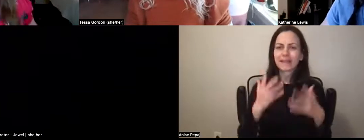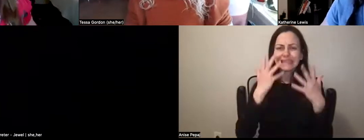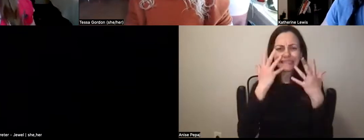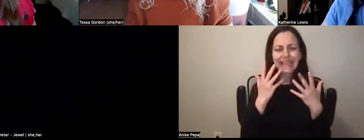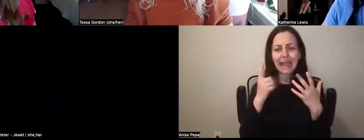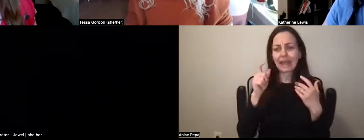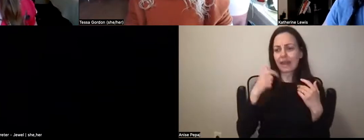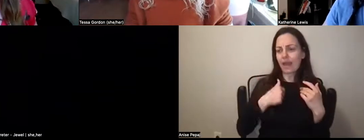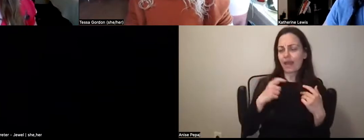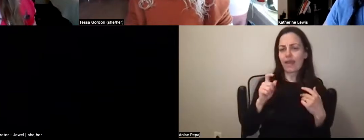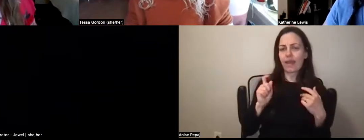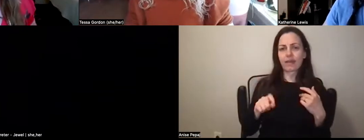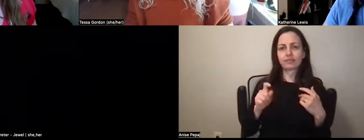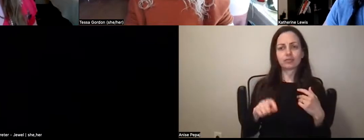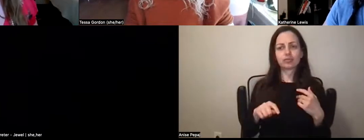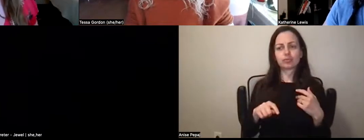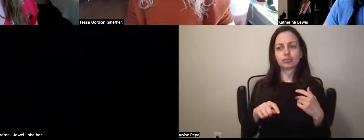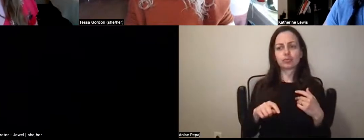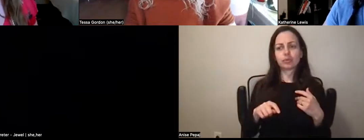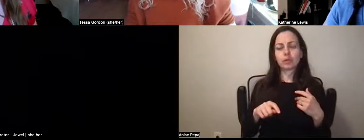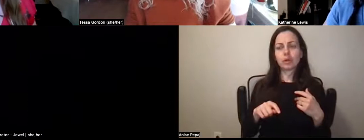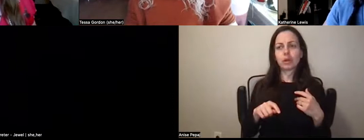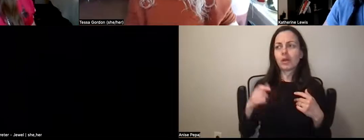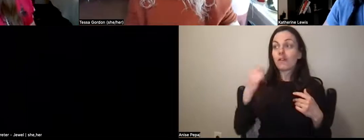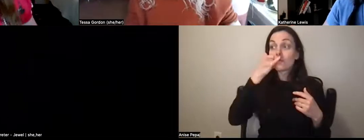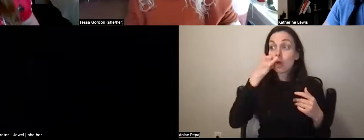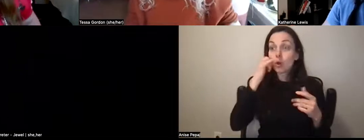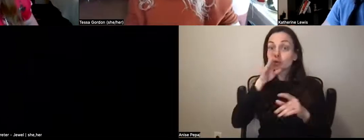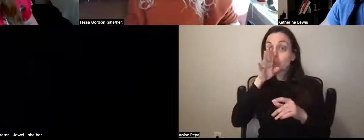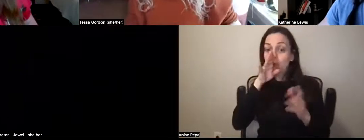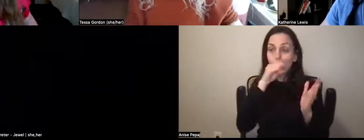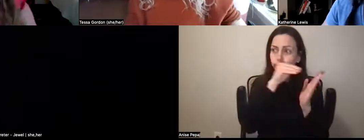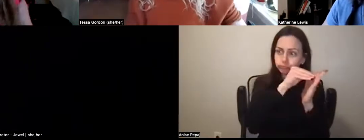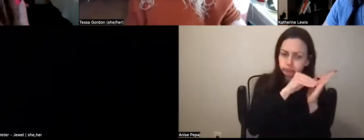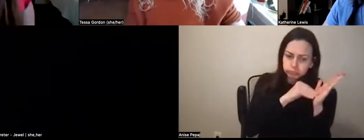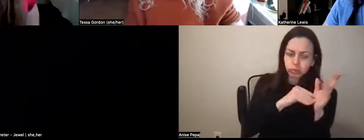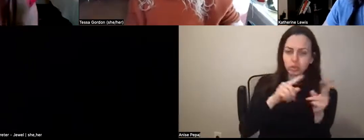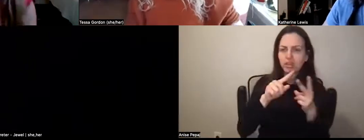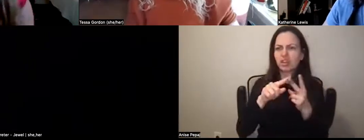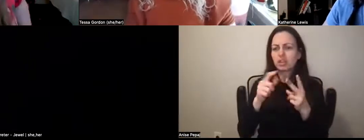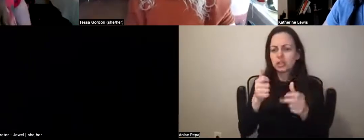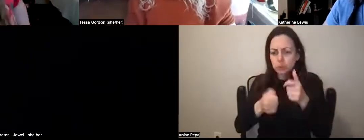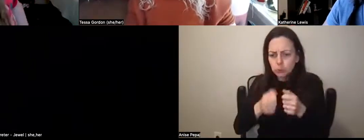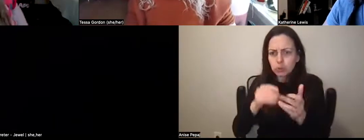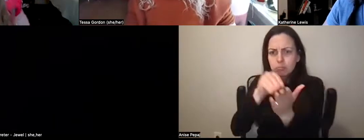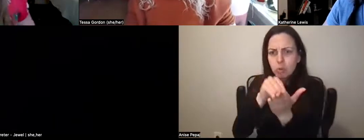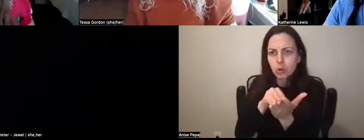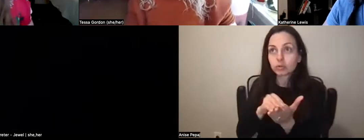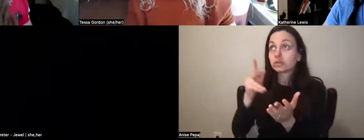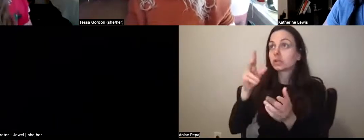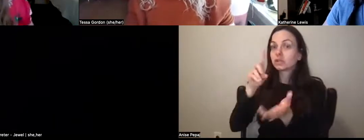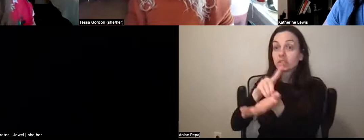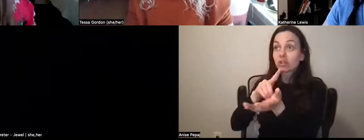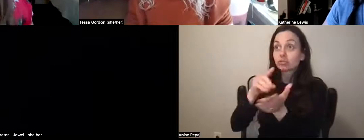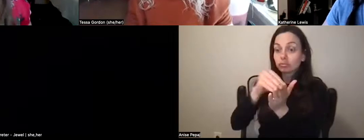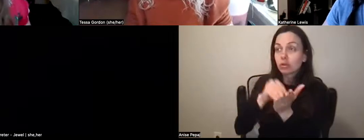take phone notes and all these records on my phone to doctors to get them to listen